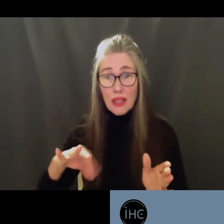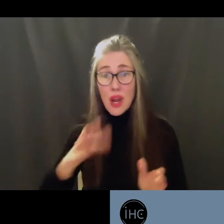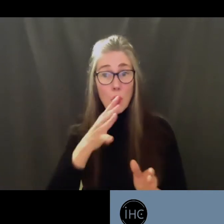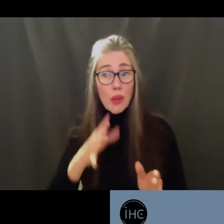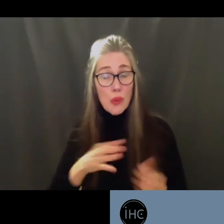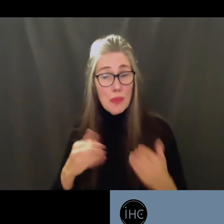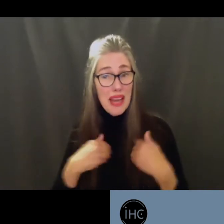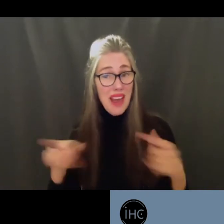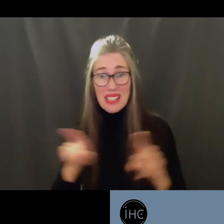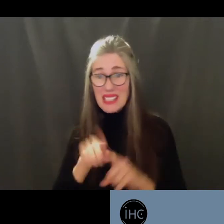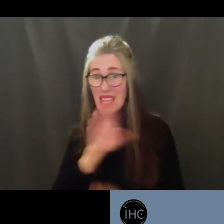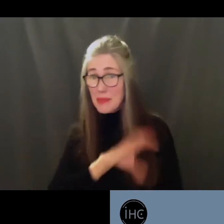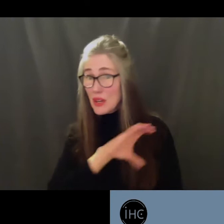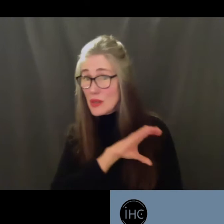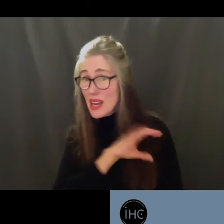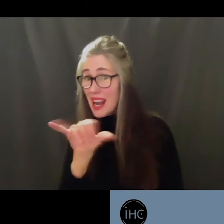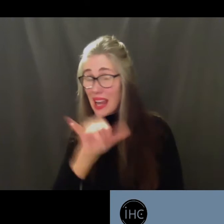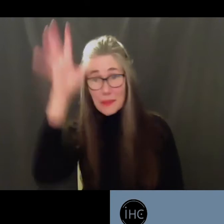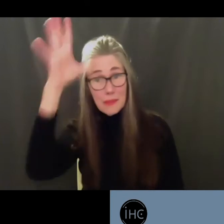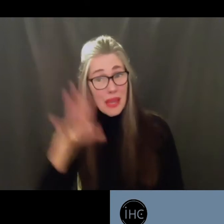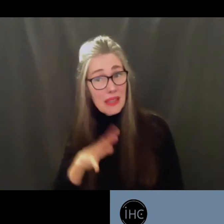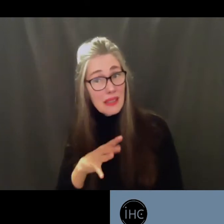similar characteristics as strongmen?